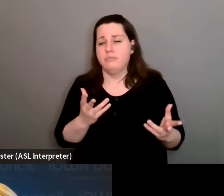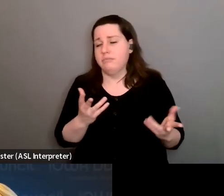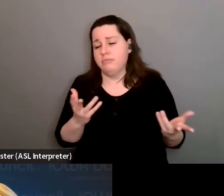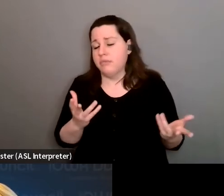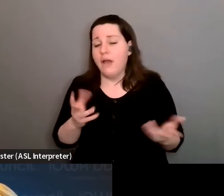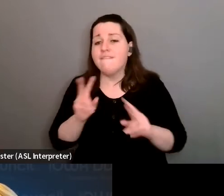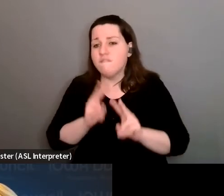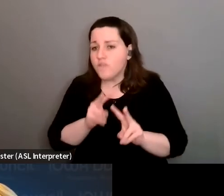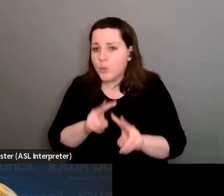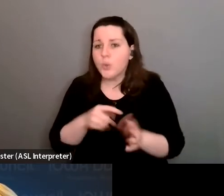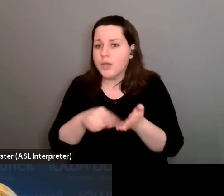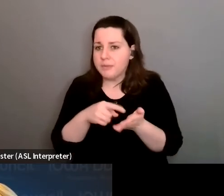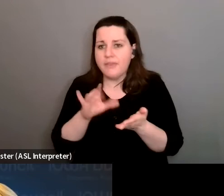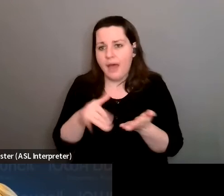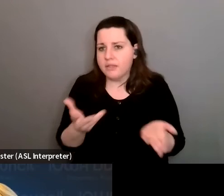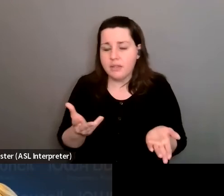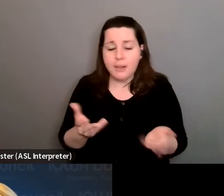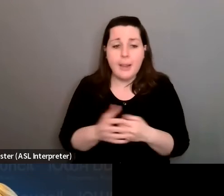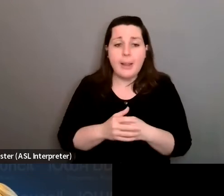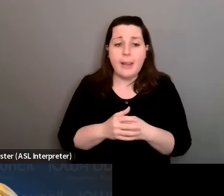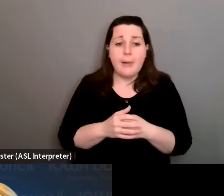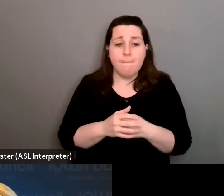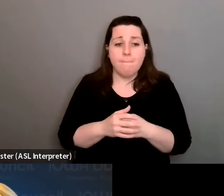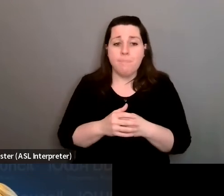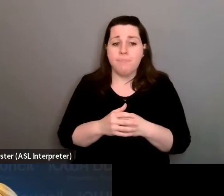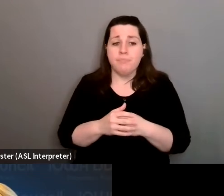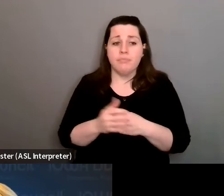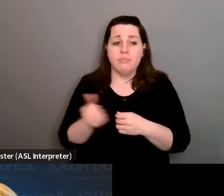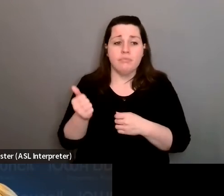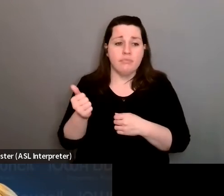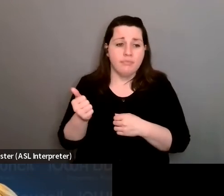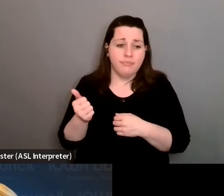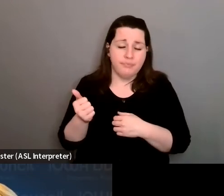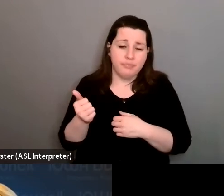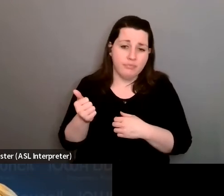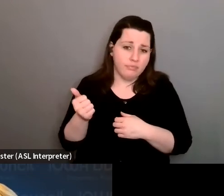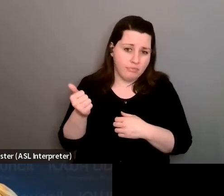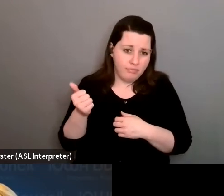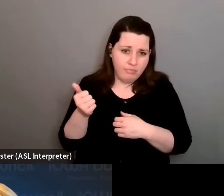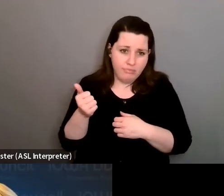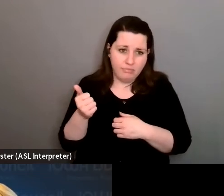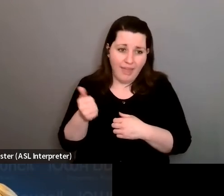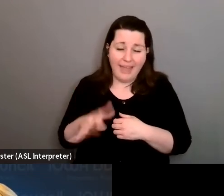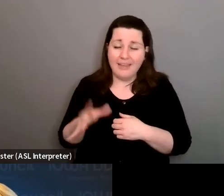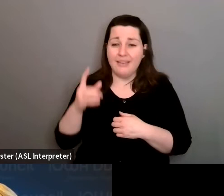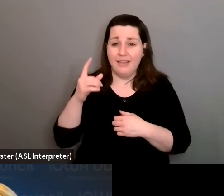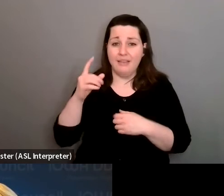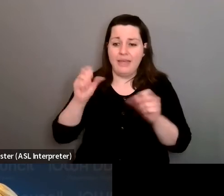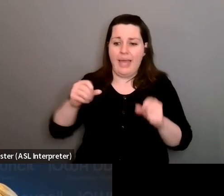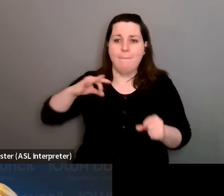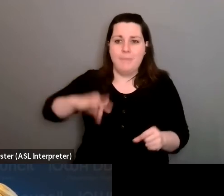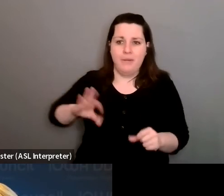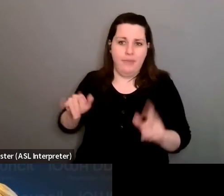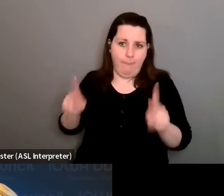funeral expenses, those kind of things. I mean, it's anything that really is for the benefit of the